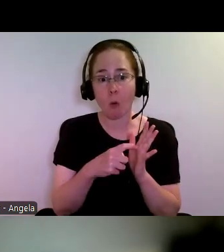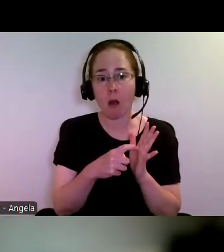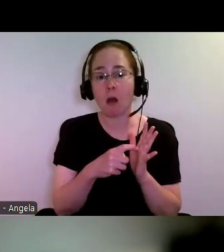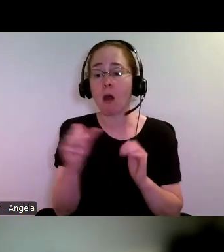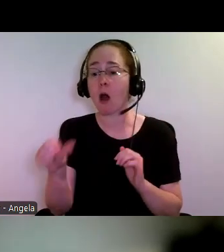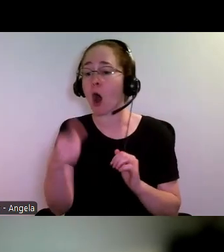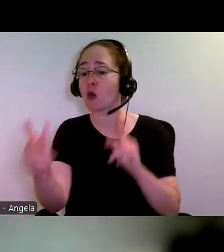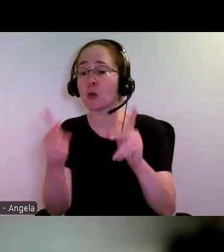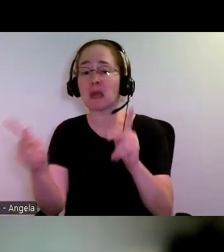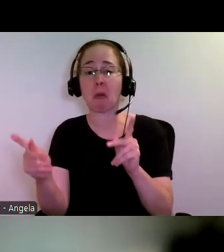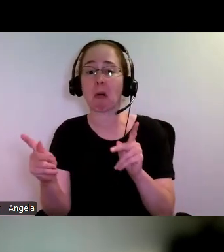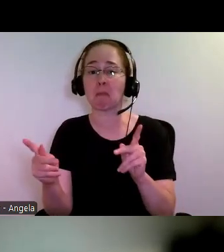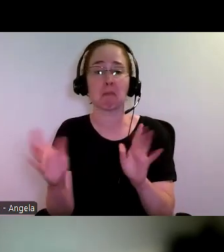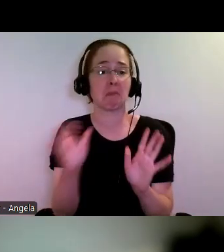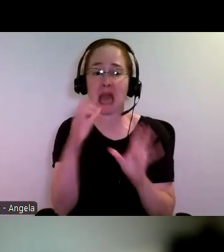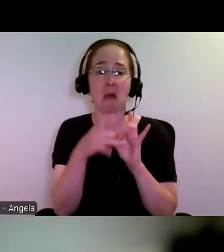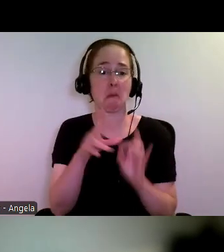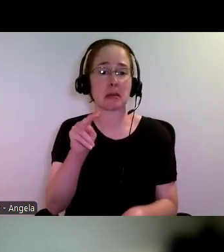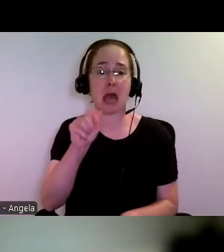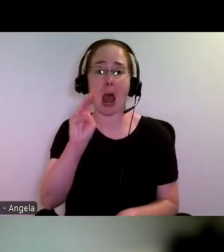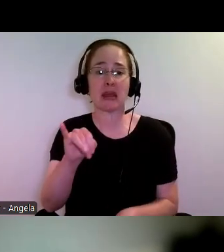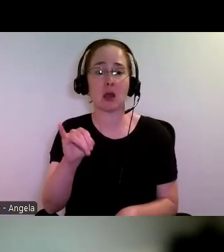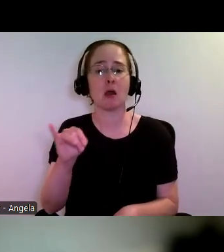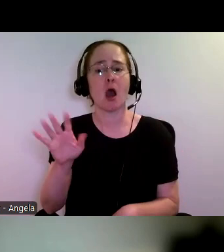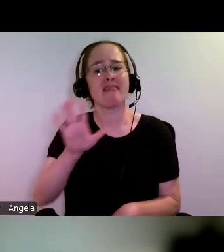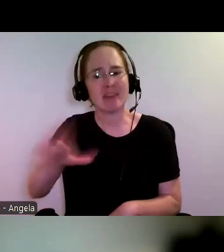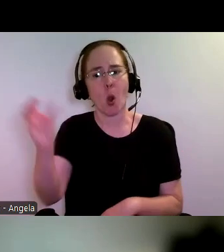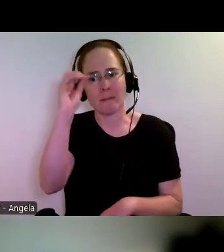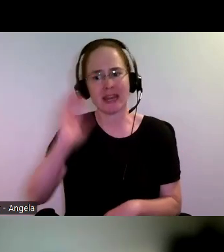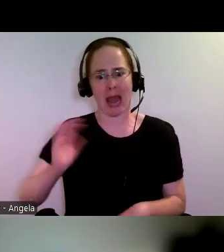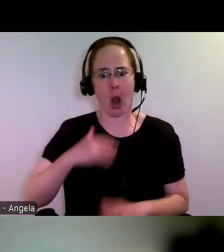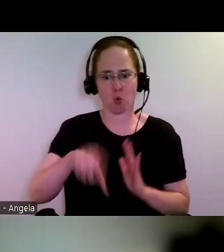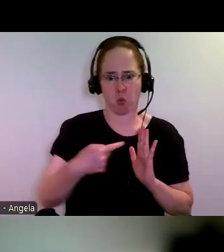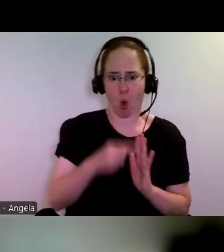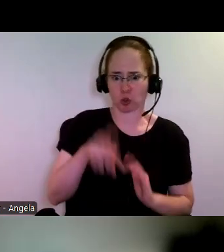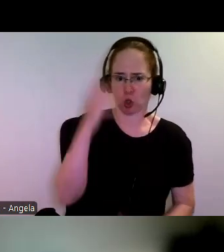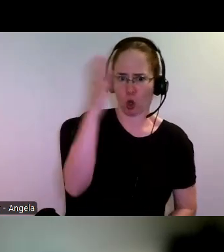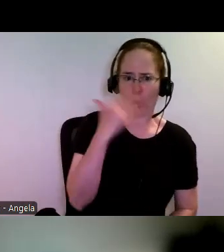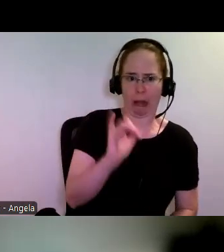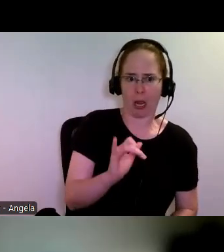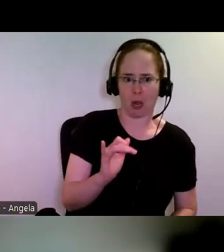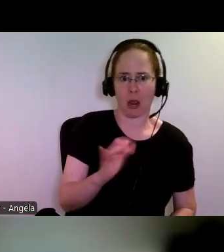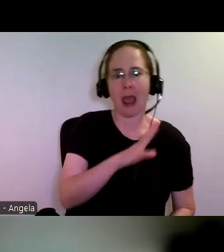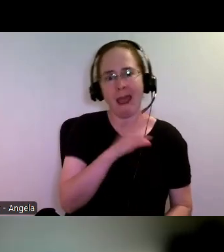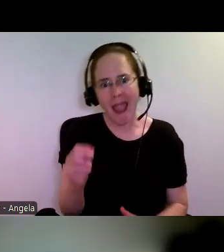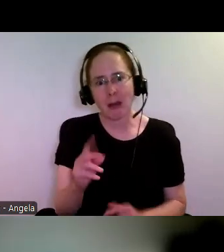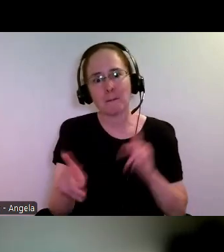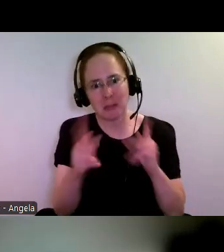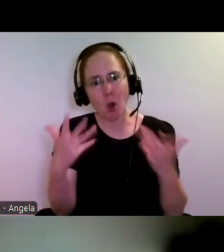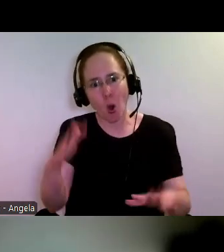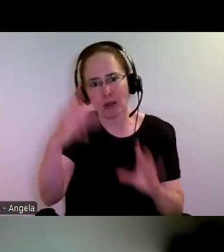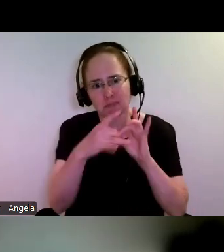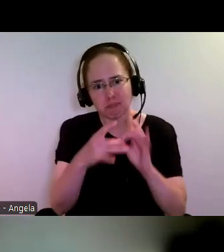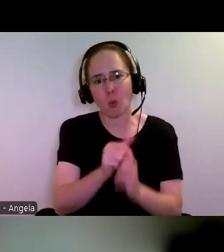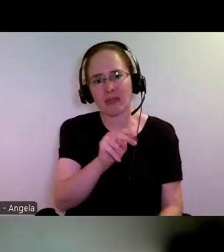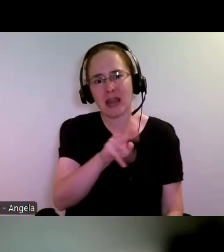people not affiliated with NAMI think that NAMI's role should be, as well as what people who already are affiliated with NAMI think NAMI's role should be in this